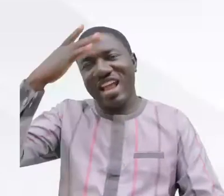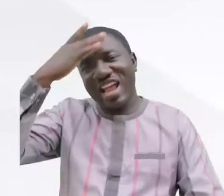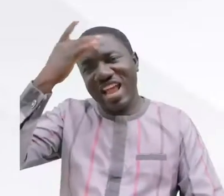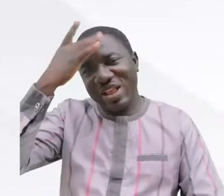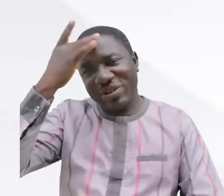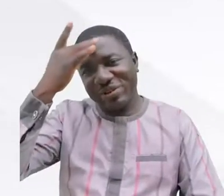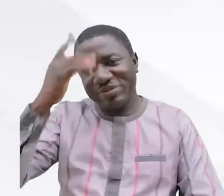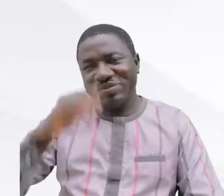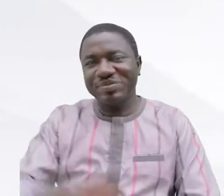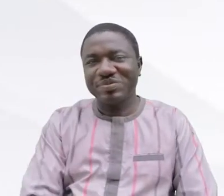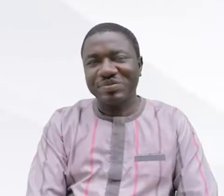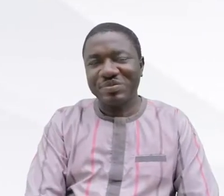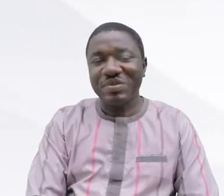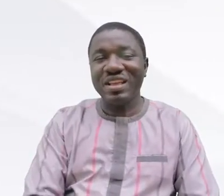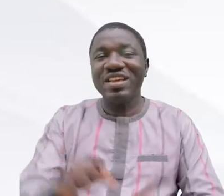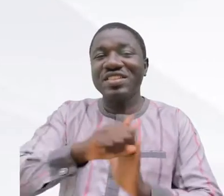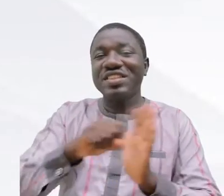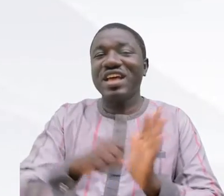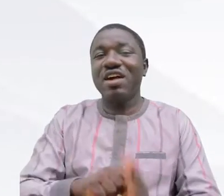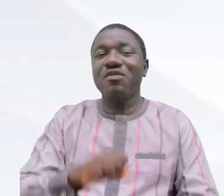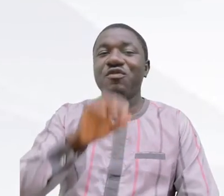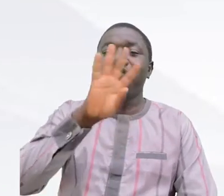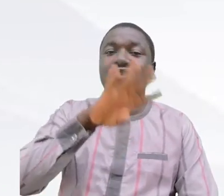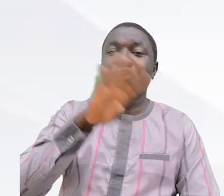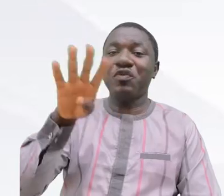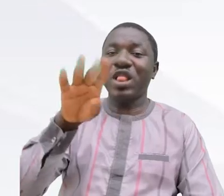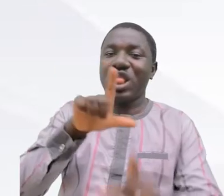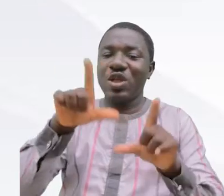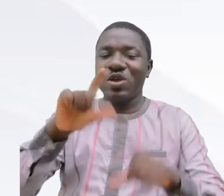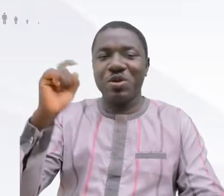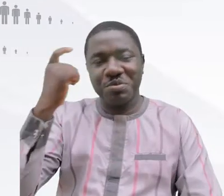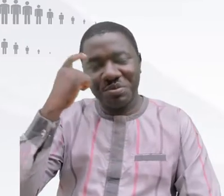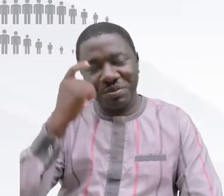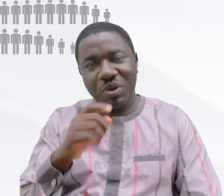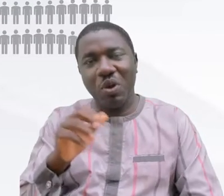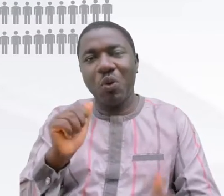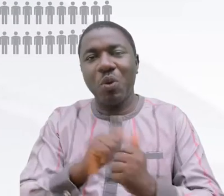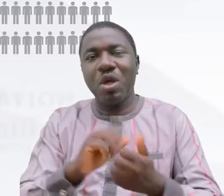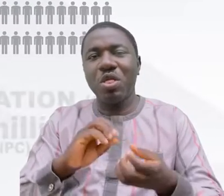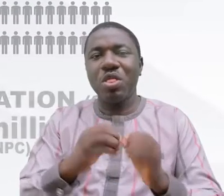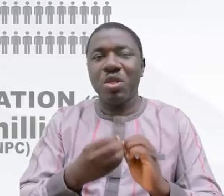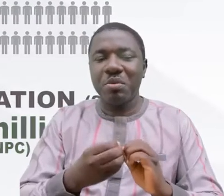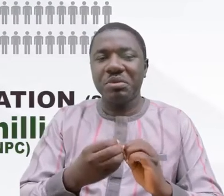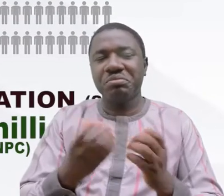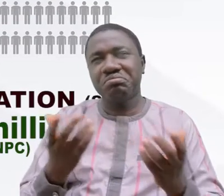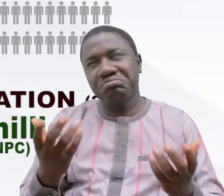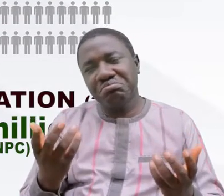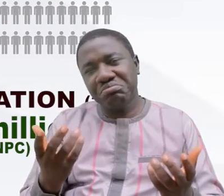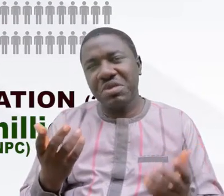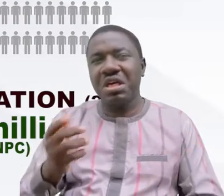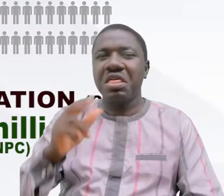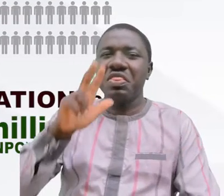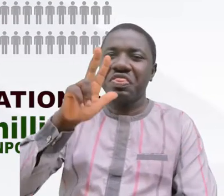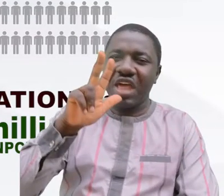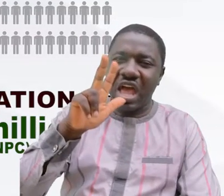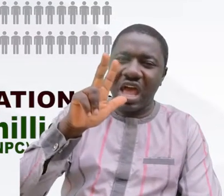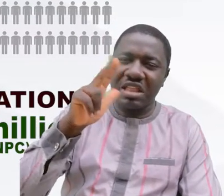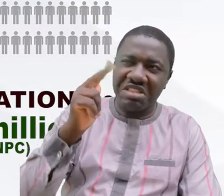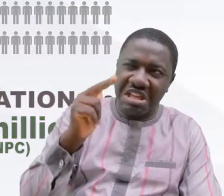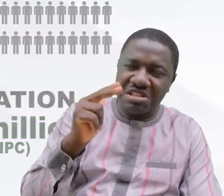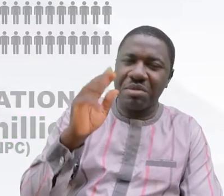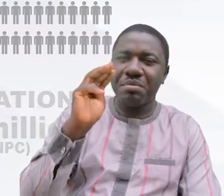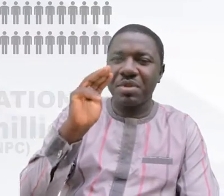namesake. The state has 44 local governments, with its population currently estimated at 13